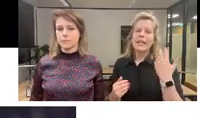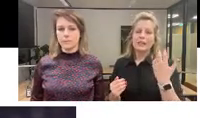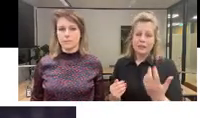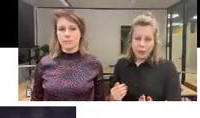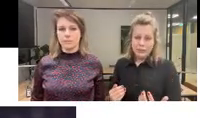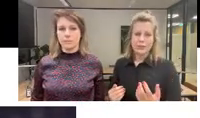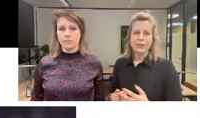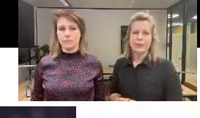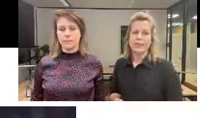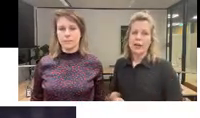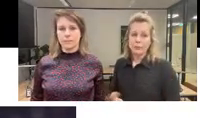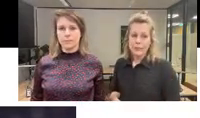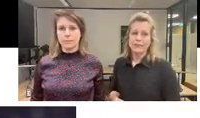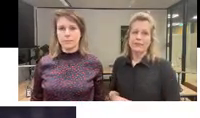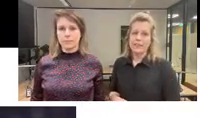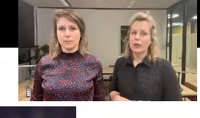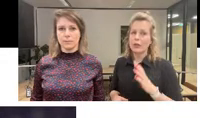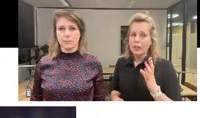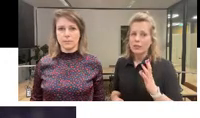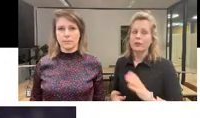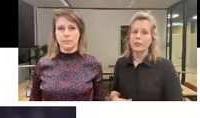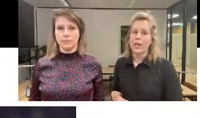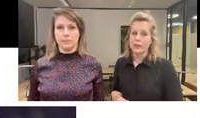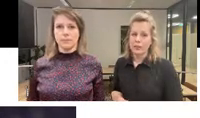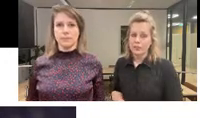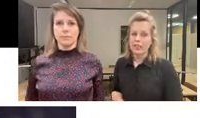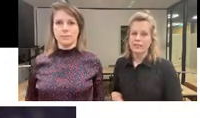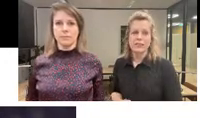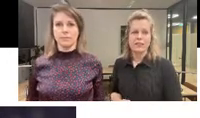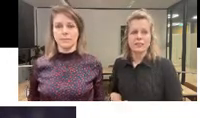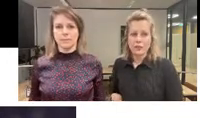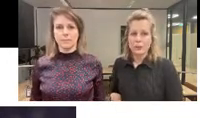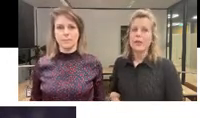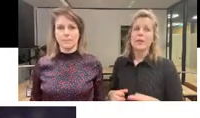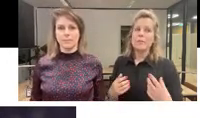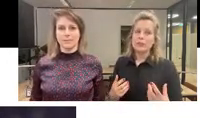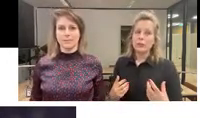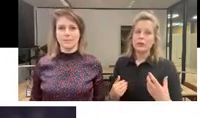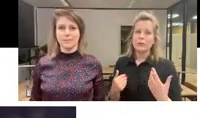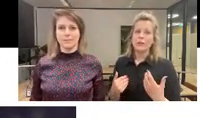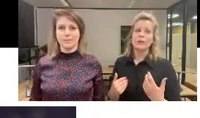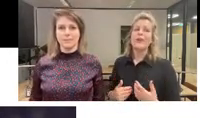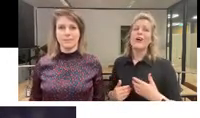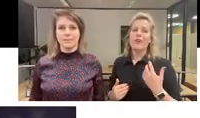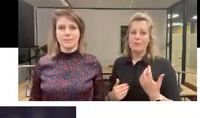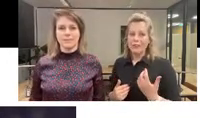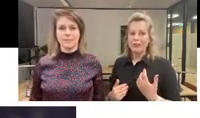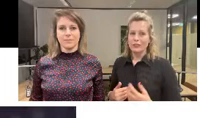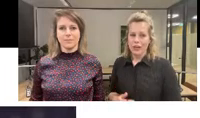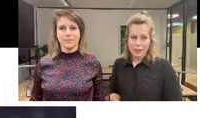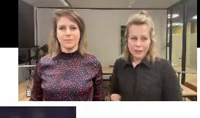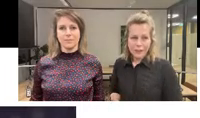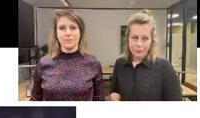the diagnostic criteria of PTSD according to the Diagnostic and Statistical Manual of